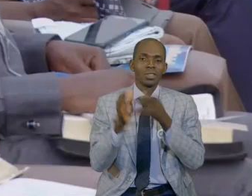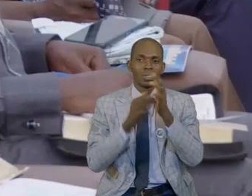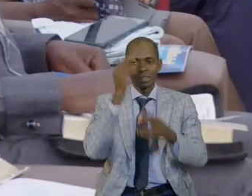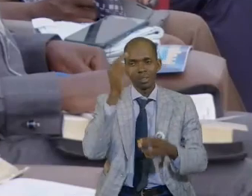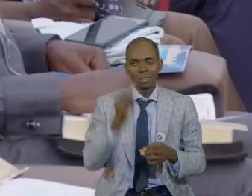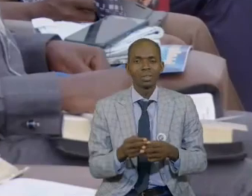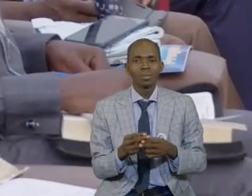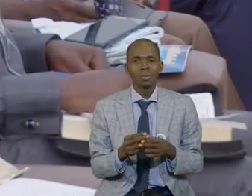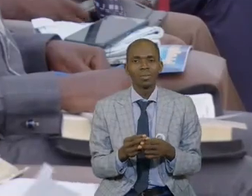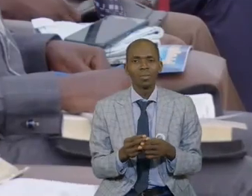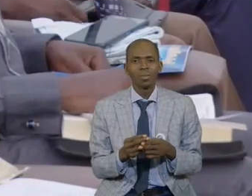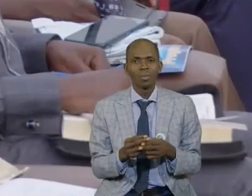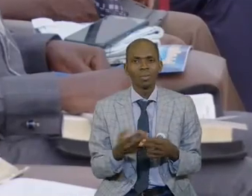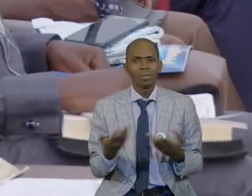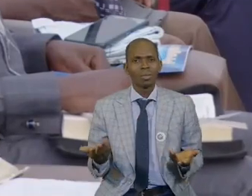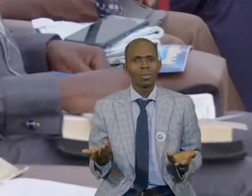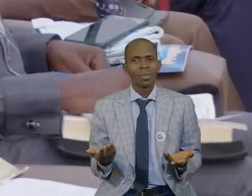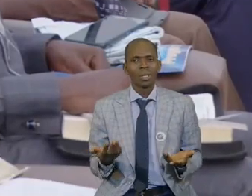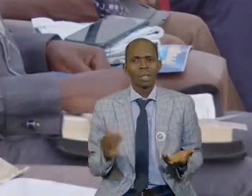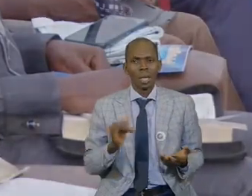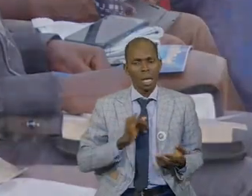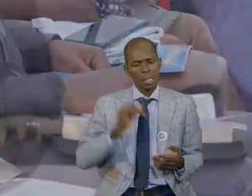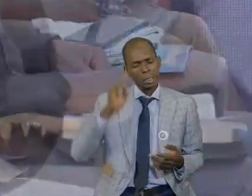I think I'm the only one having problem.